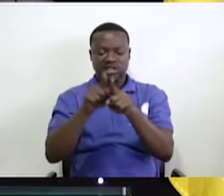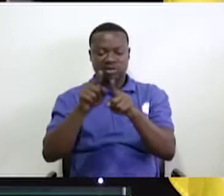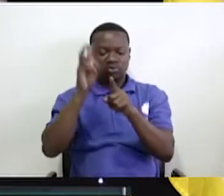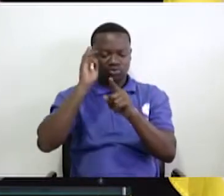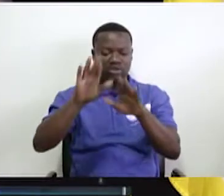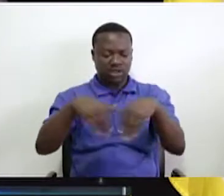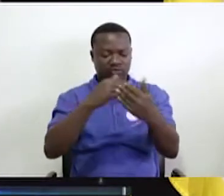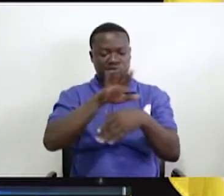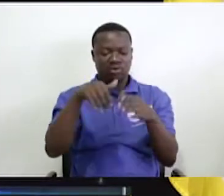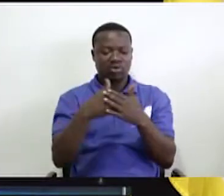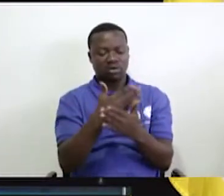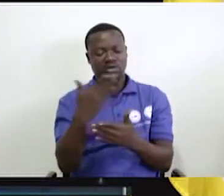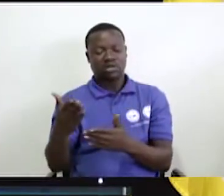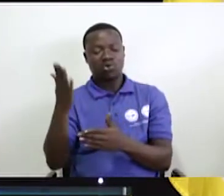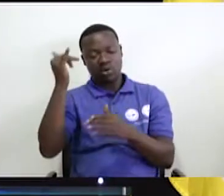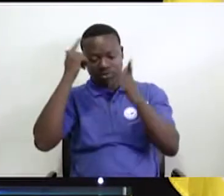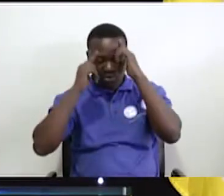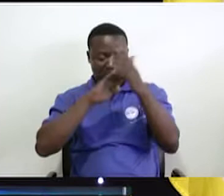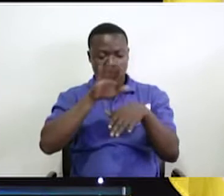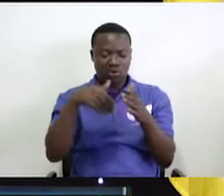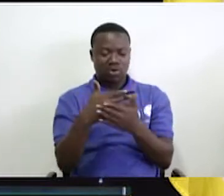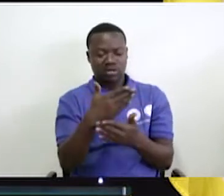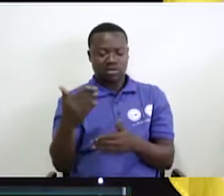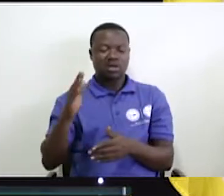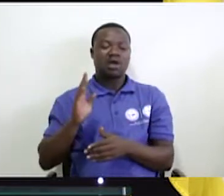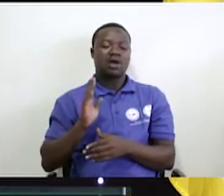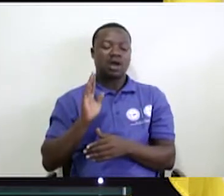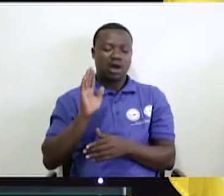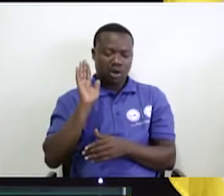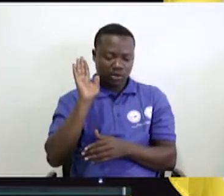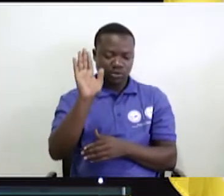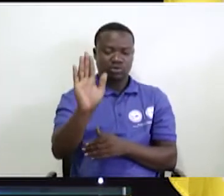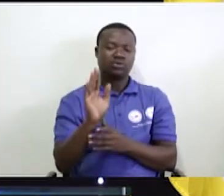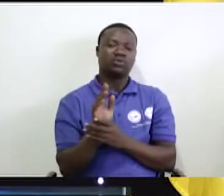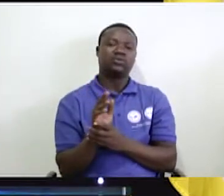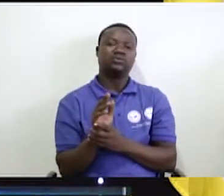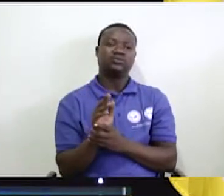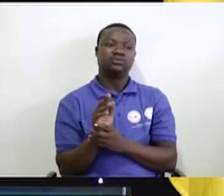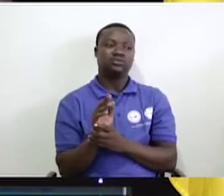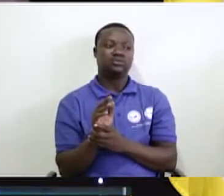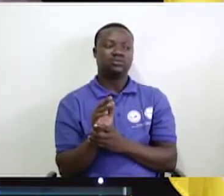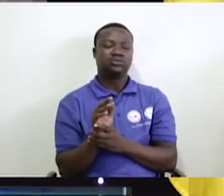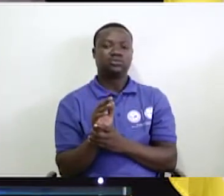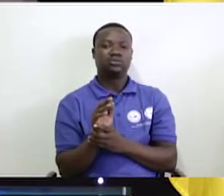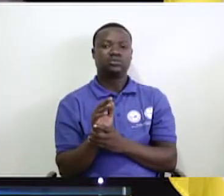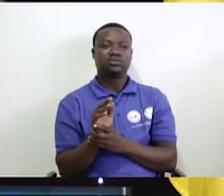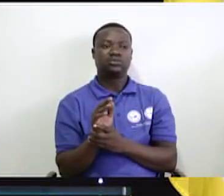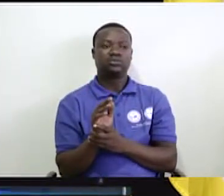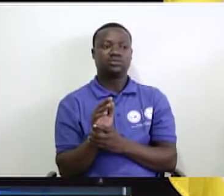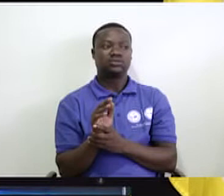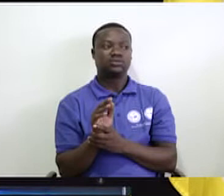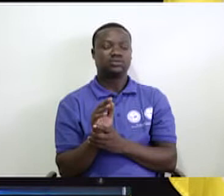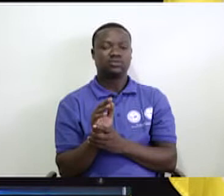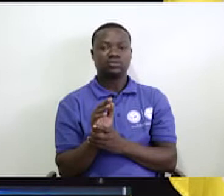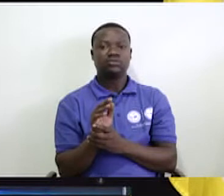All things are ours. But you see, Nansuti, please look at me, baby. Just lift up your hand. Baby,